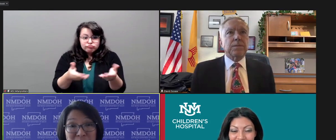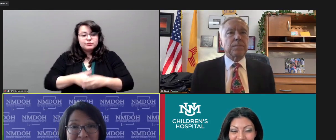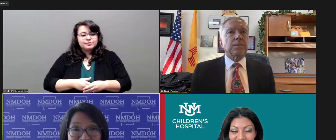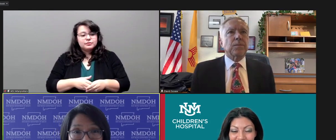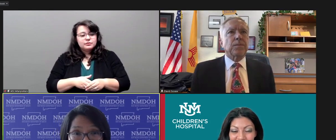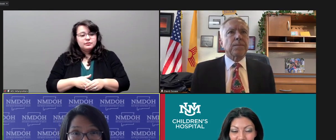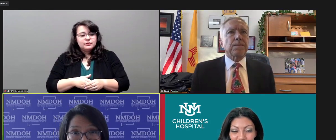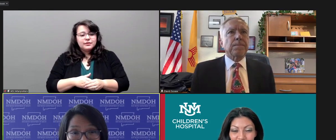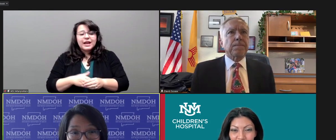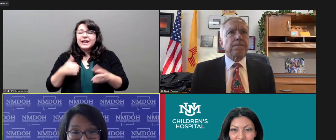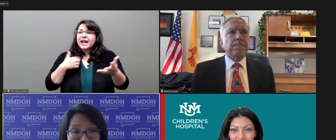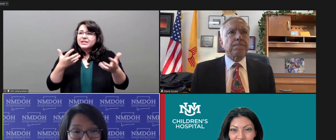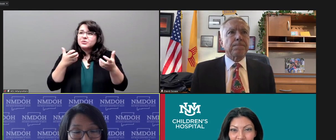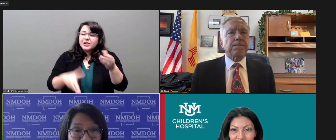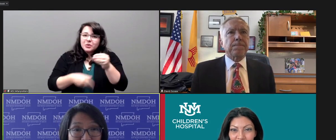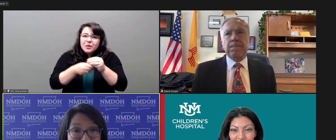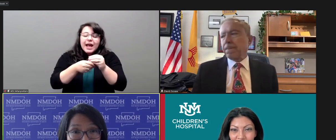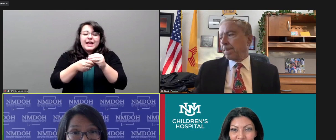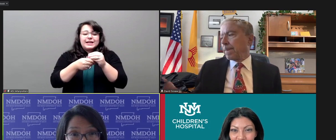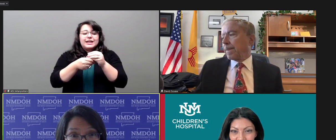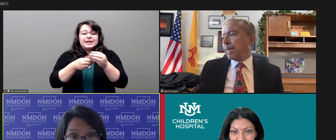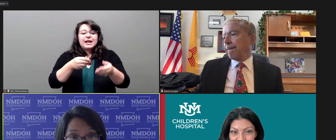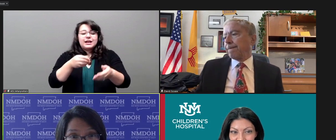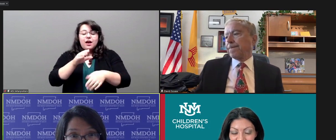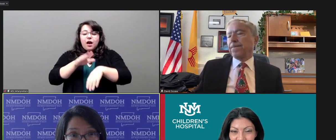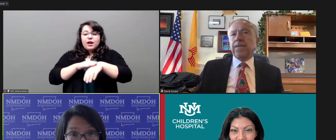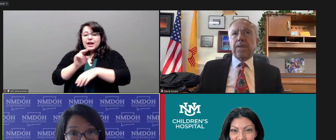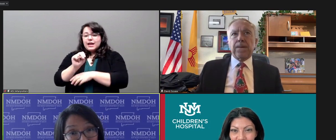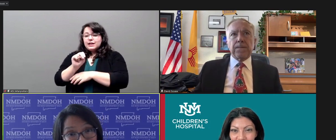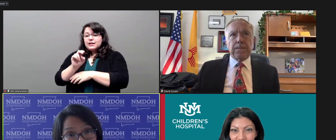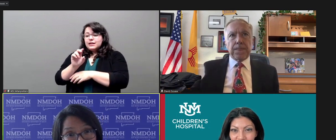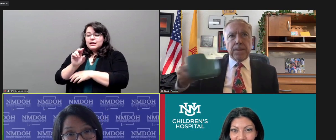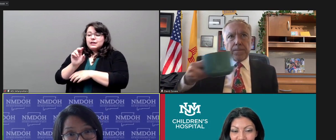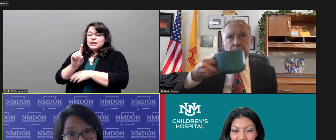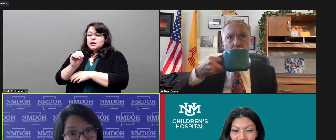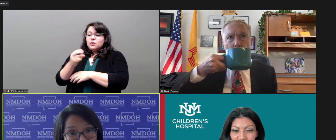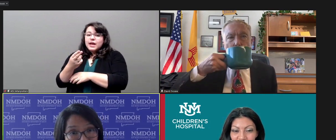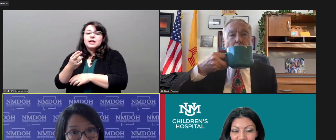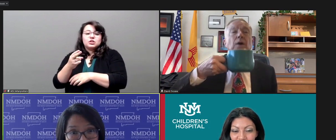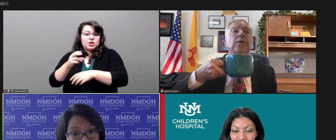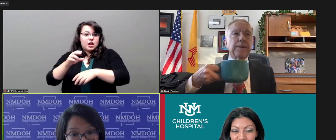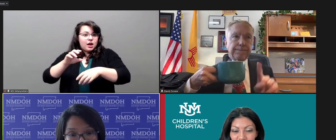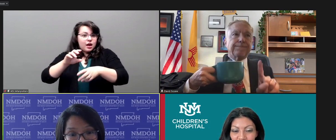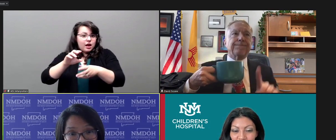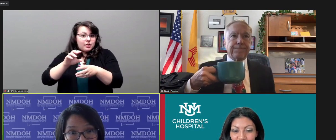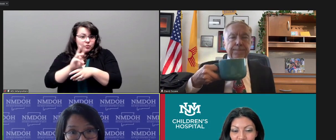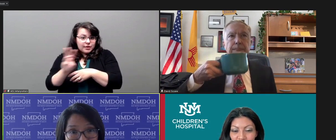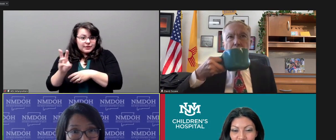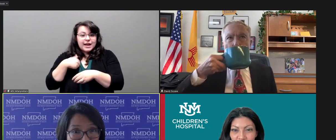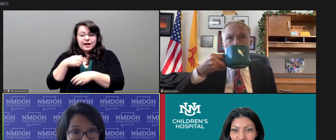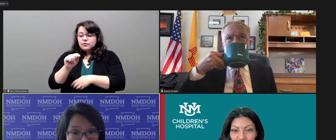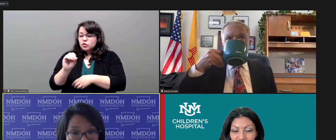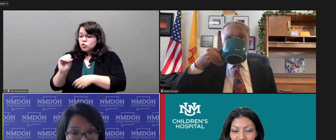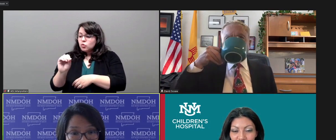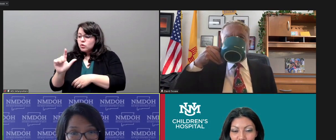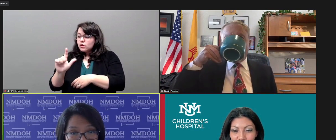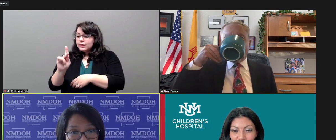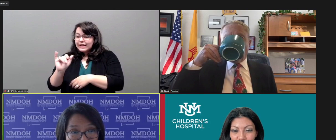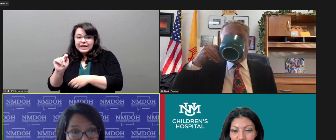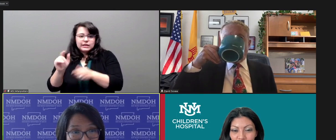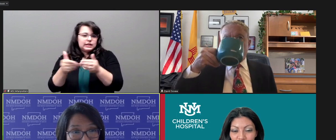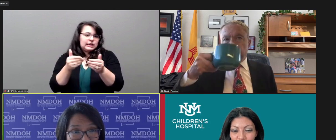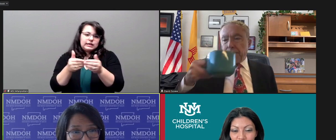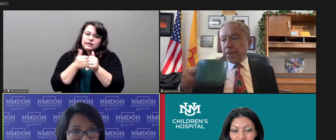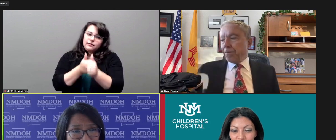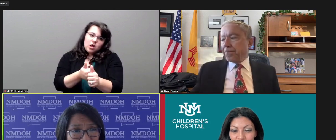I just wanted to add that on our NMDOH website, we have a toolkit that's really easy to follow, and it just I put